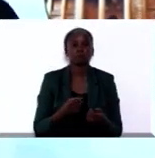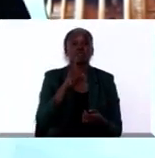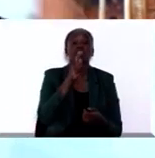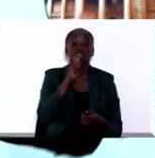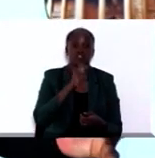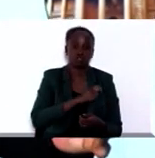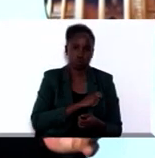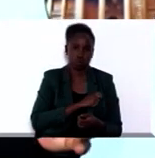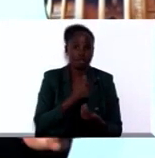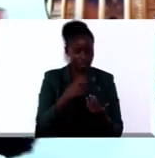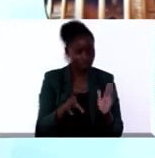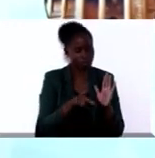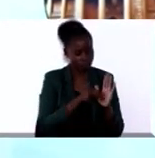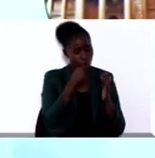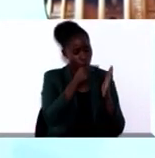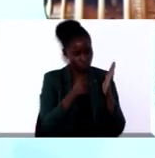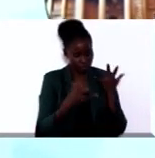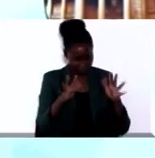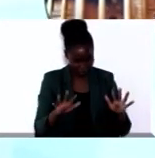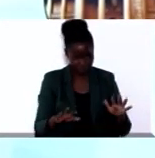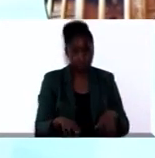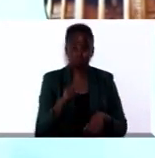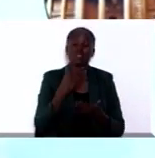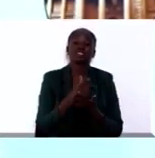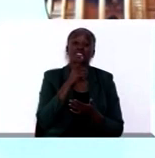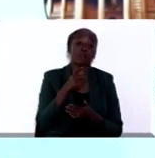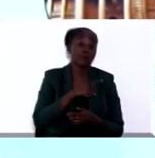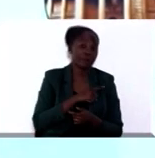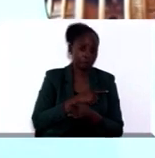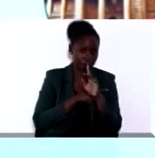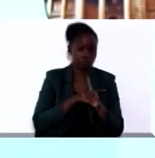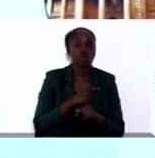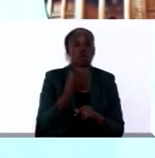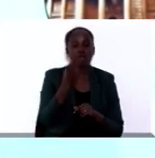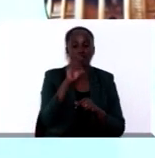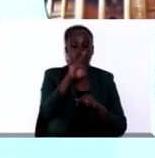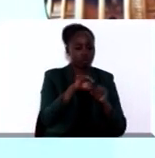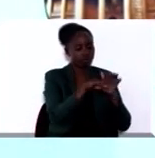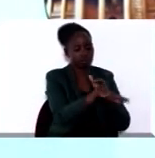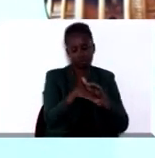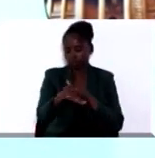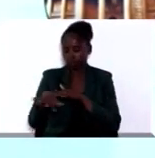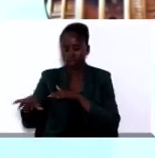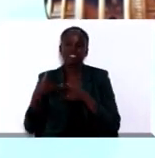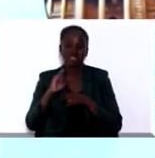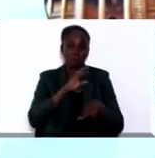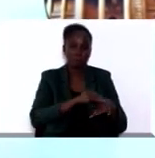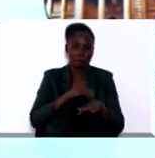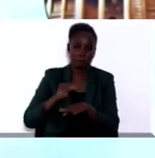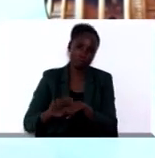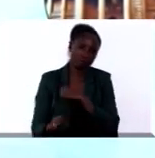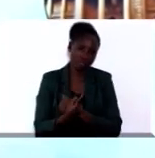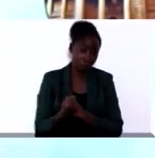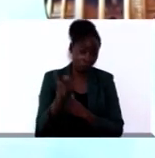it's audited. Now let me tell you why. We have three areas where there are still problems. The Department